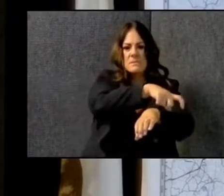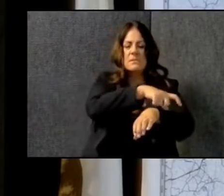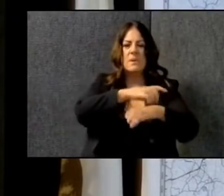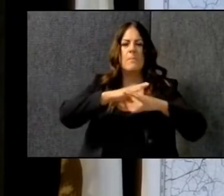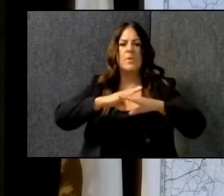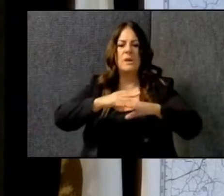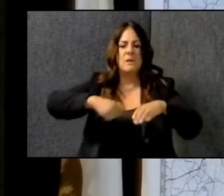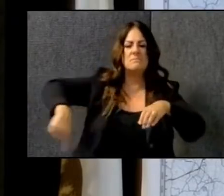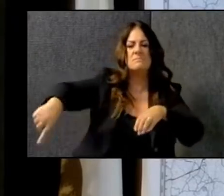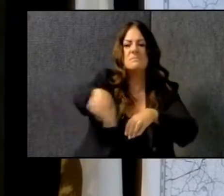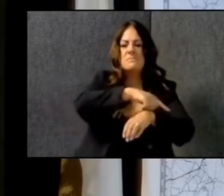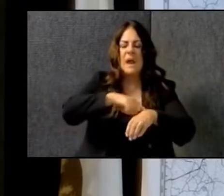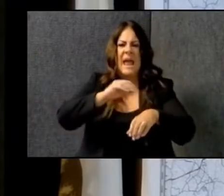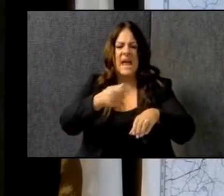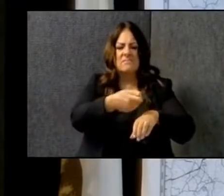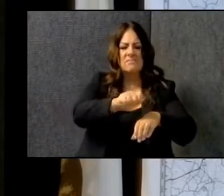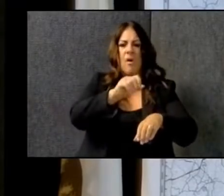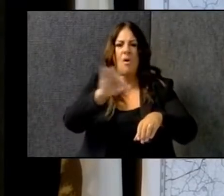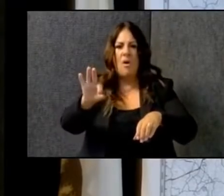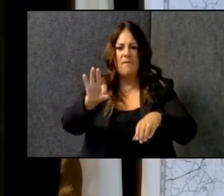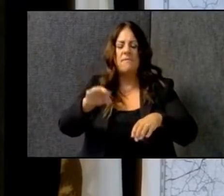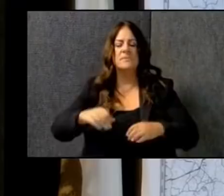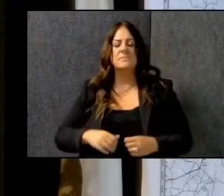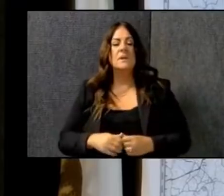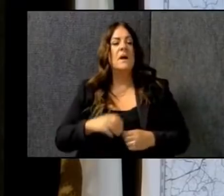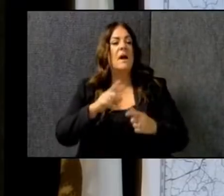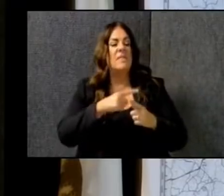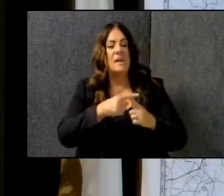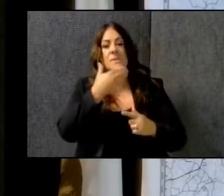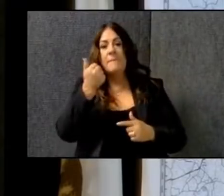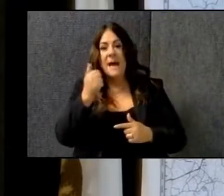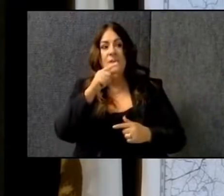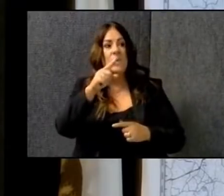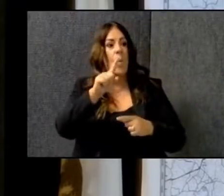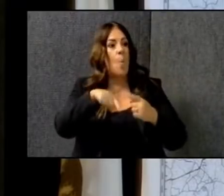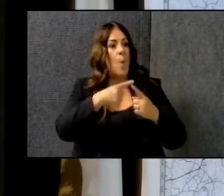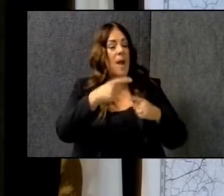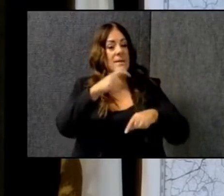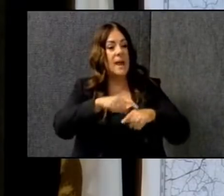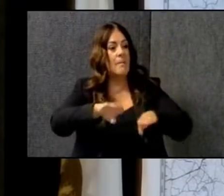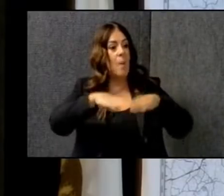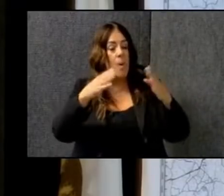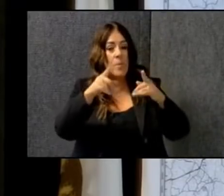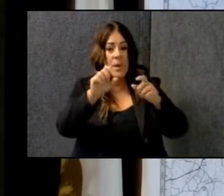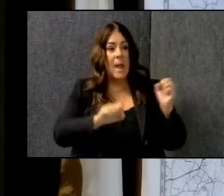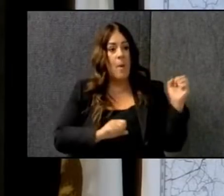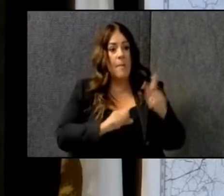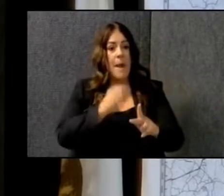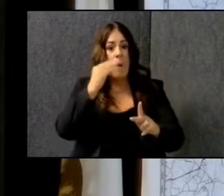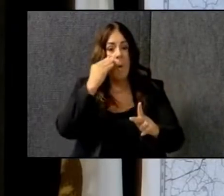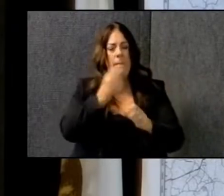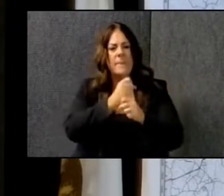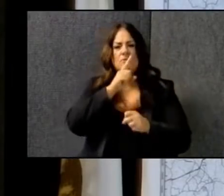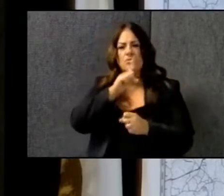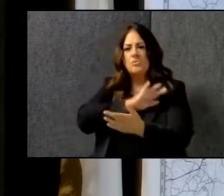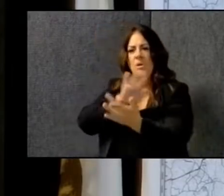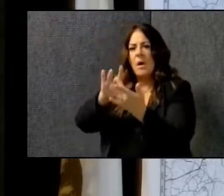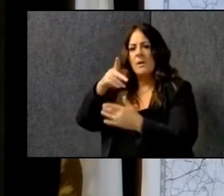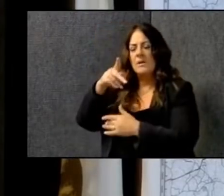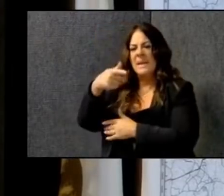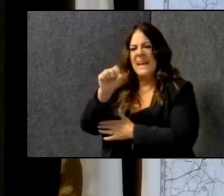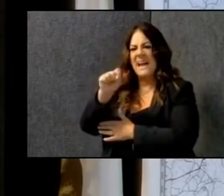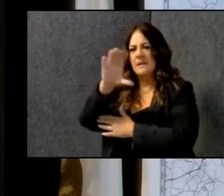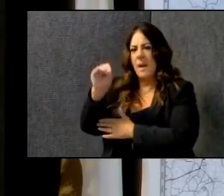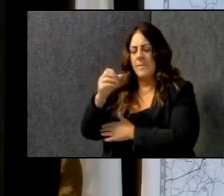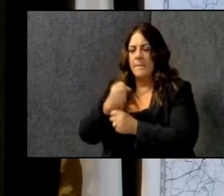worth listening and checking your propane tanks when you do repopulate. The next question, any new fires from last night? Yes.